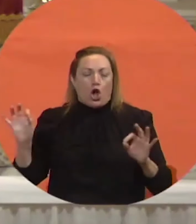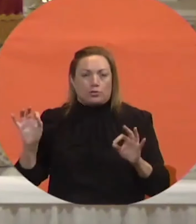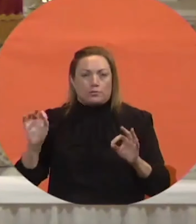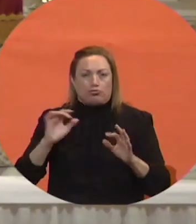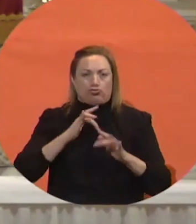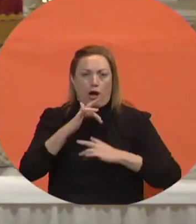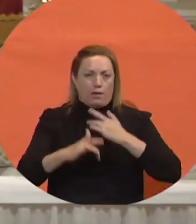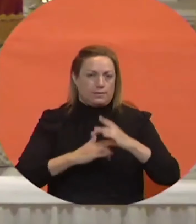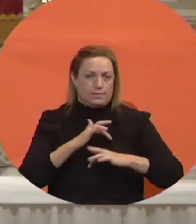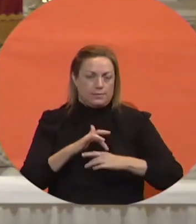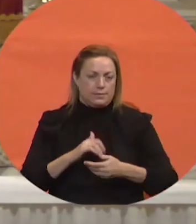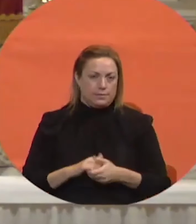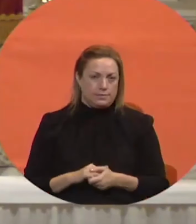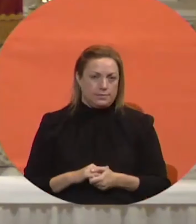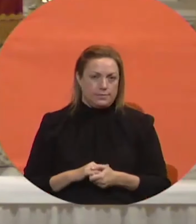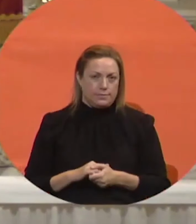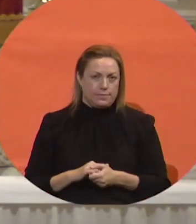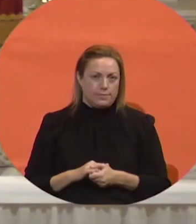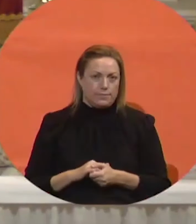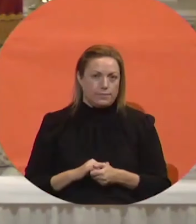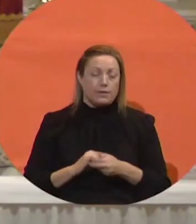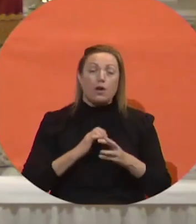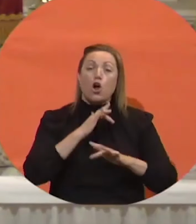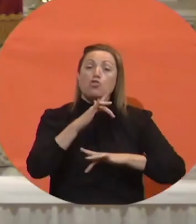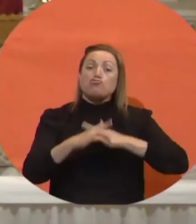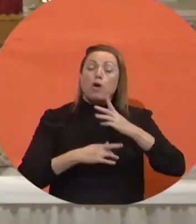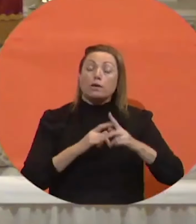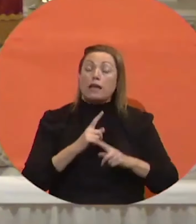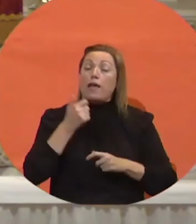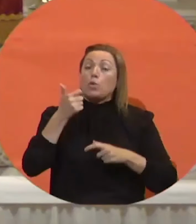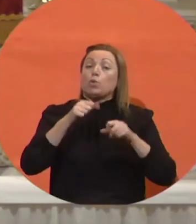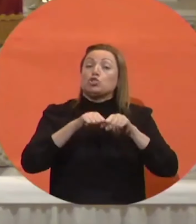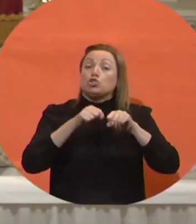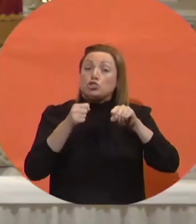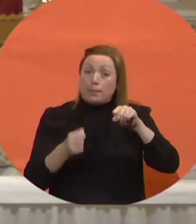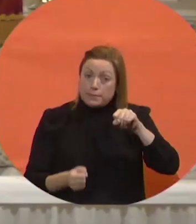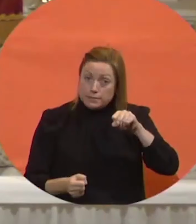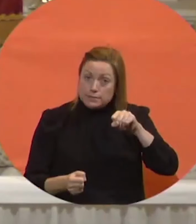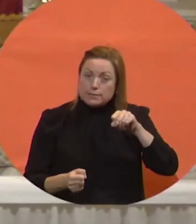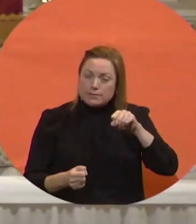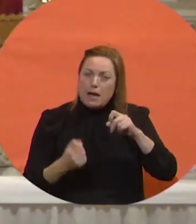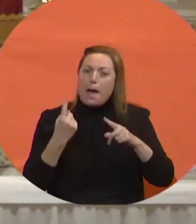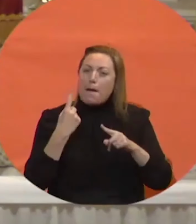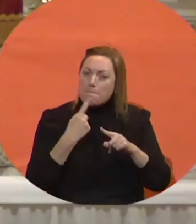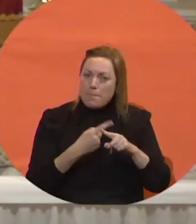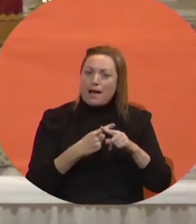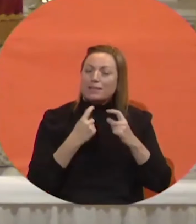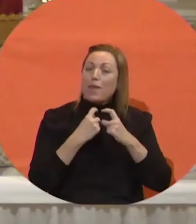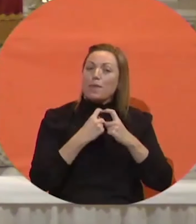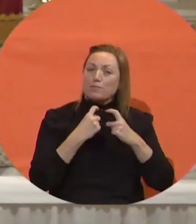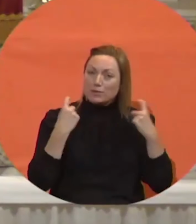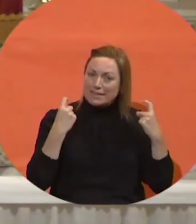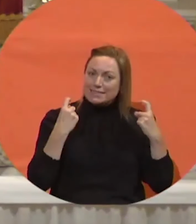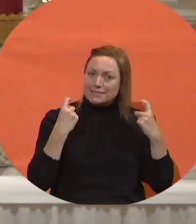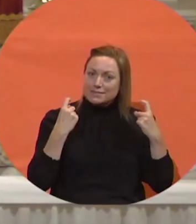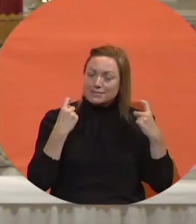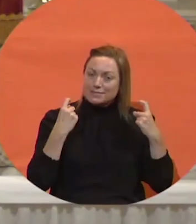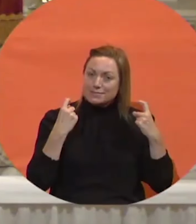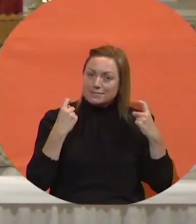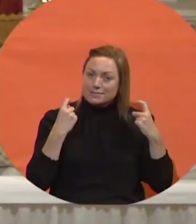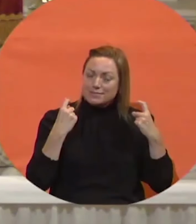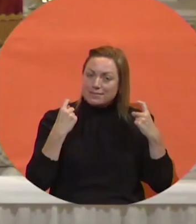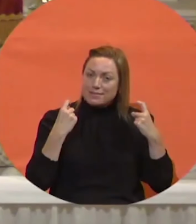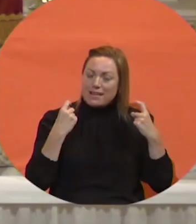Christ, the Good Shepherd, comes, and so too the good pastor comes